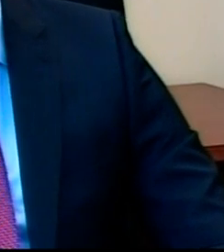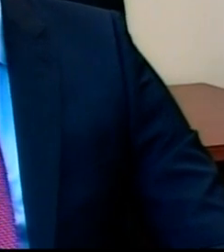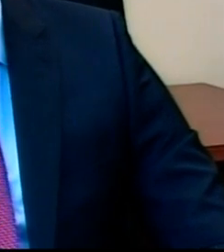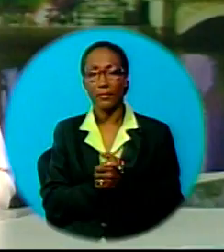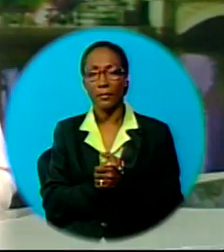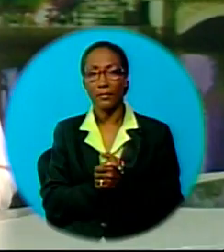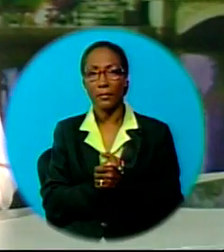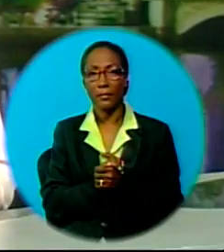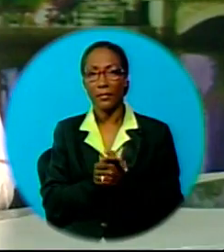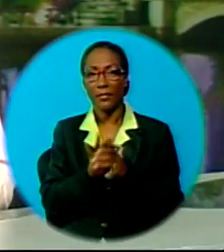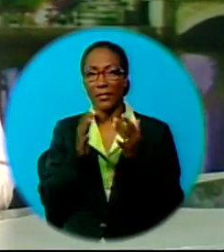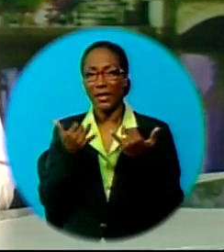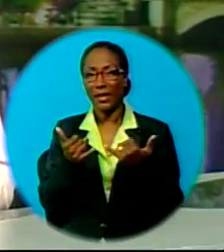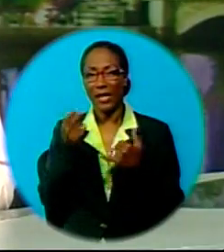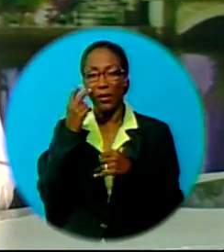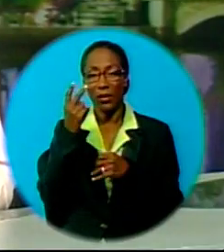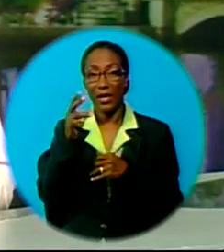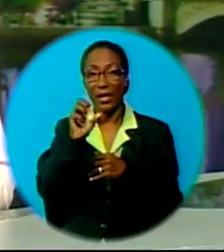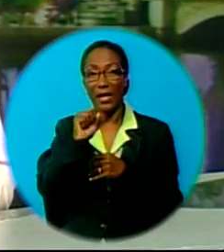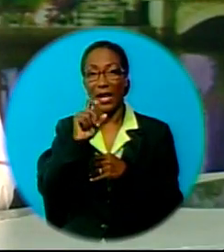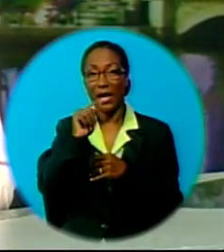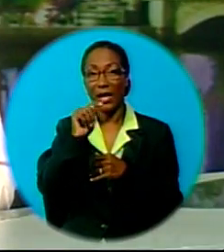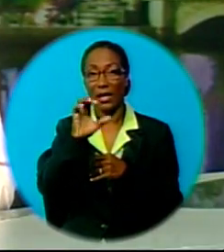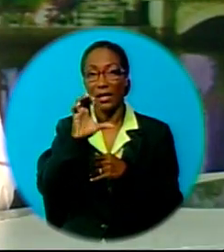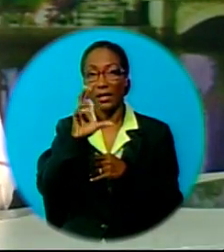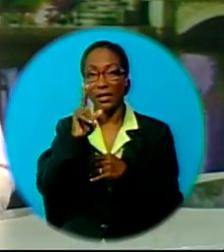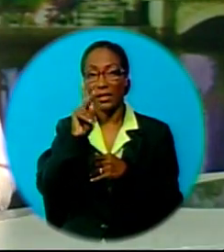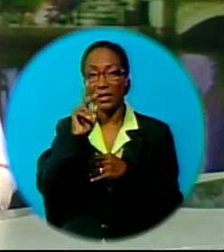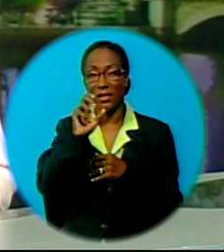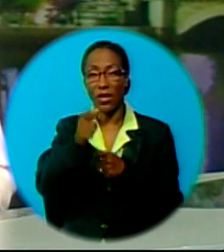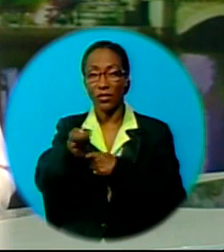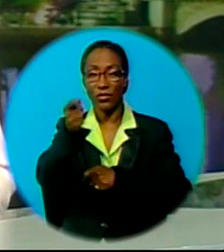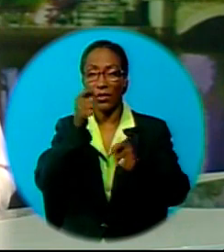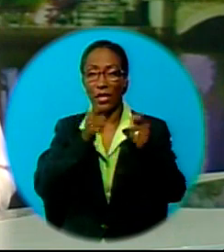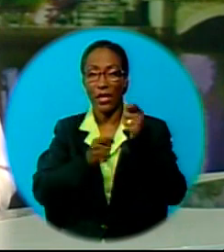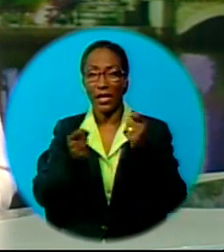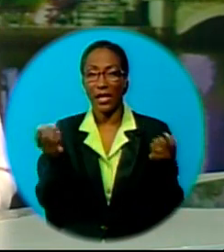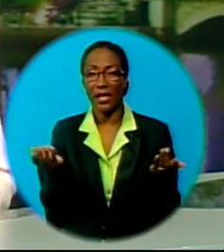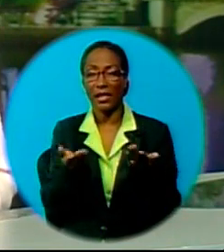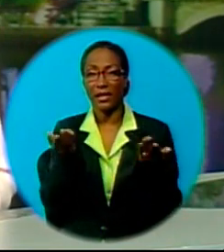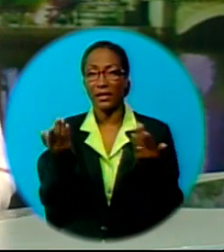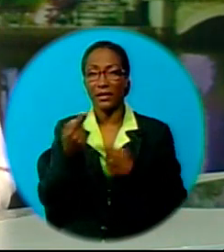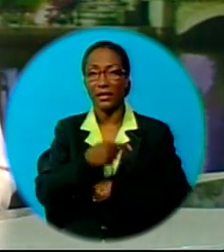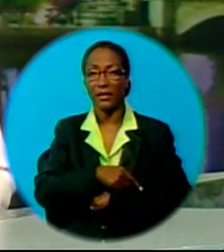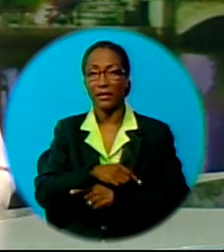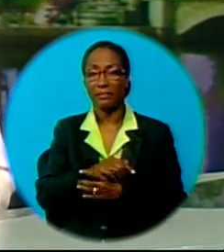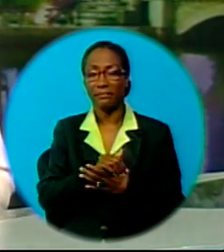2016. Well, here's a look now at how stocks traded locally and regionally today.